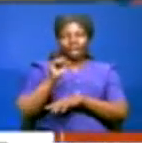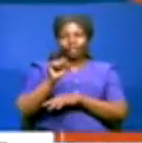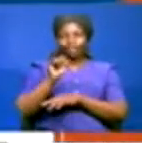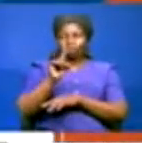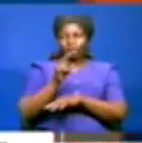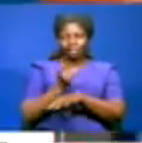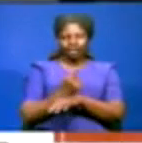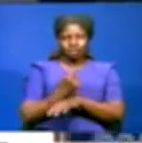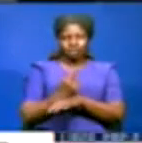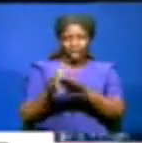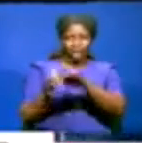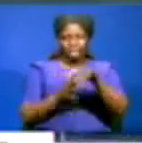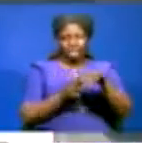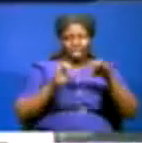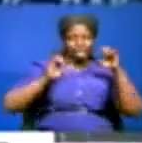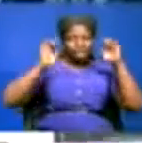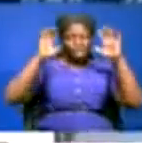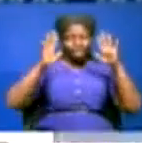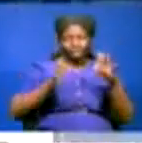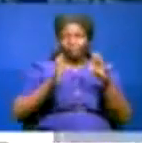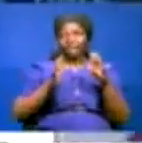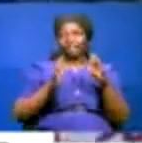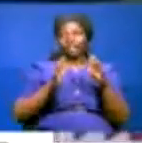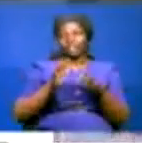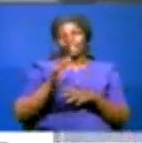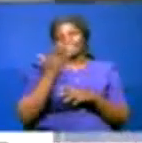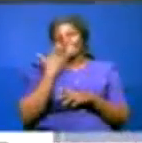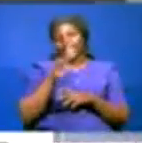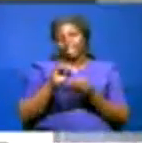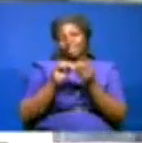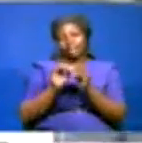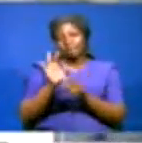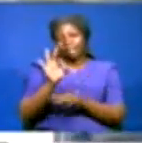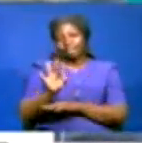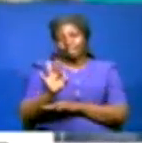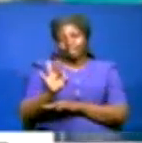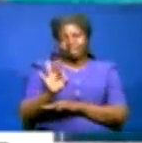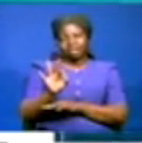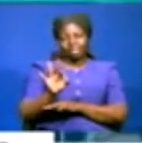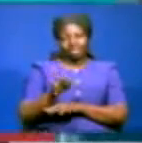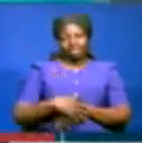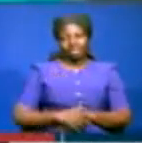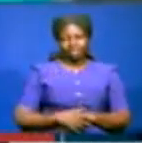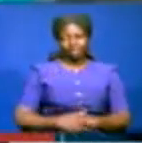1 hour, 5 minutes and 51 seconds, while Ethiopia's Futo Zerai finished in third position.